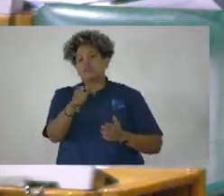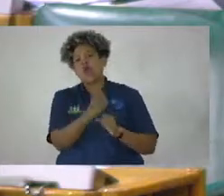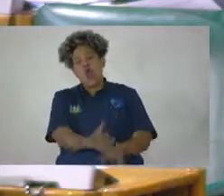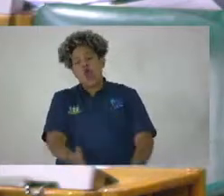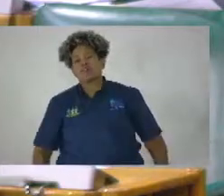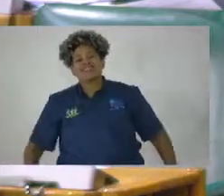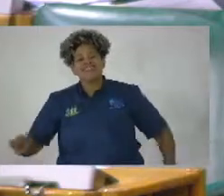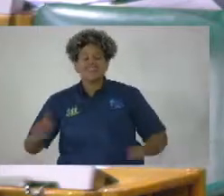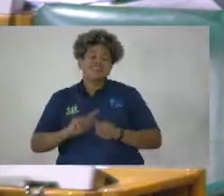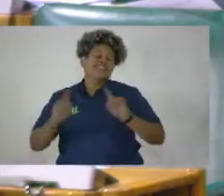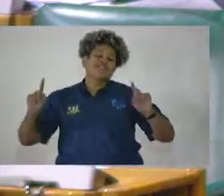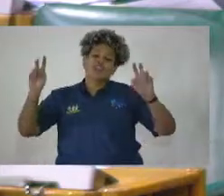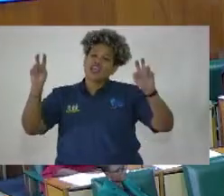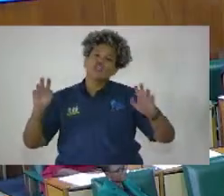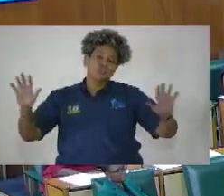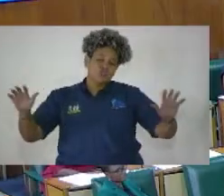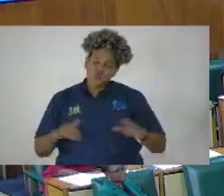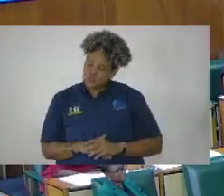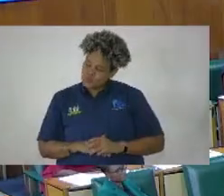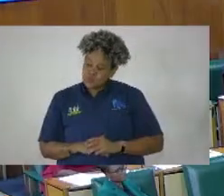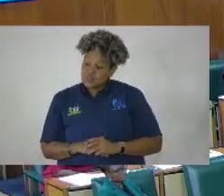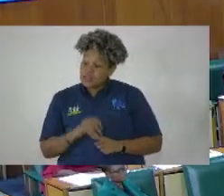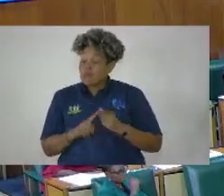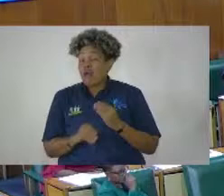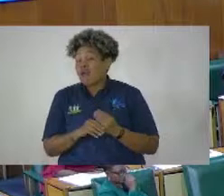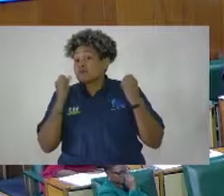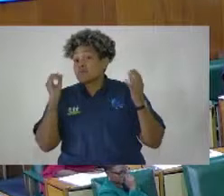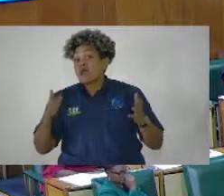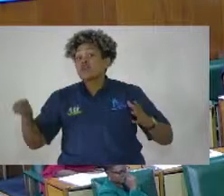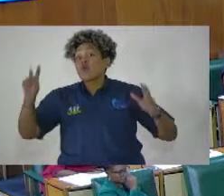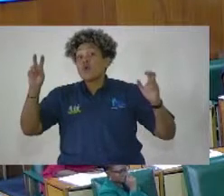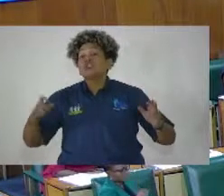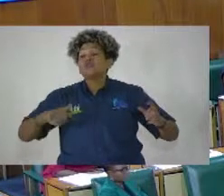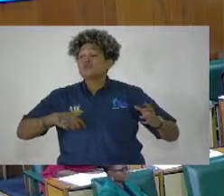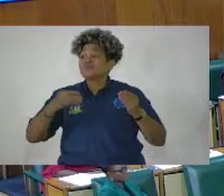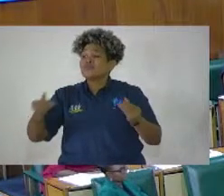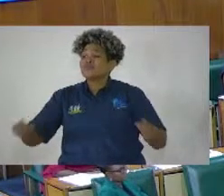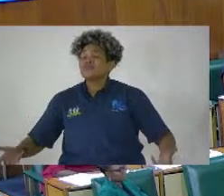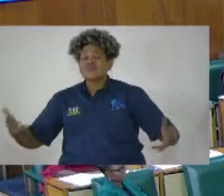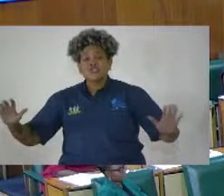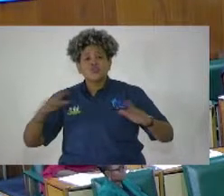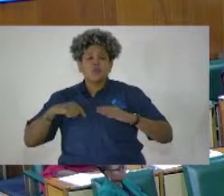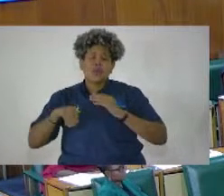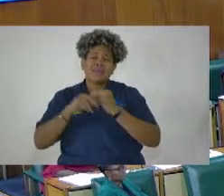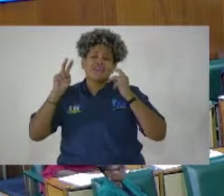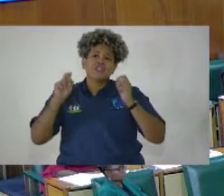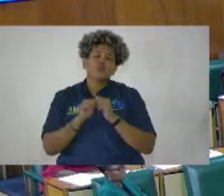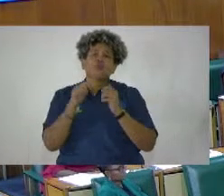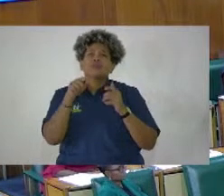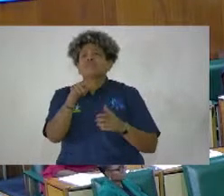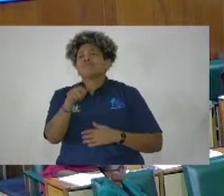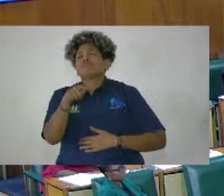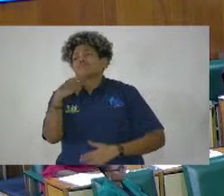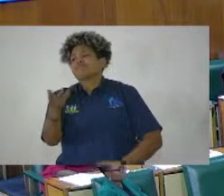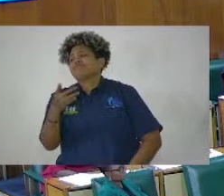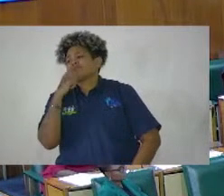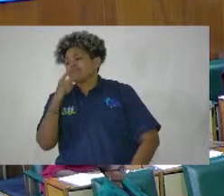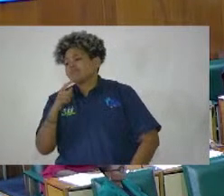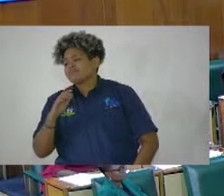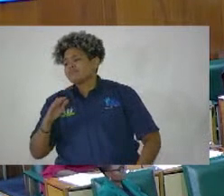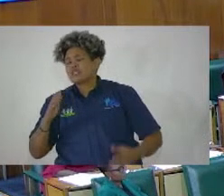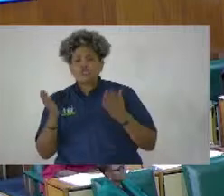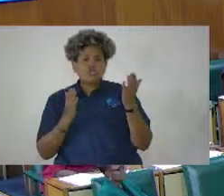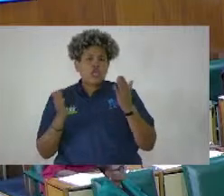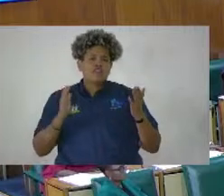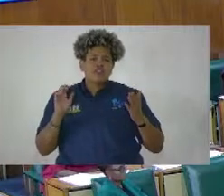That's a different issue. And many of those issues we have resolved. So we had issues to do with conditions of